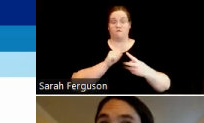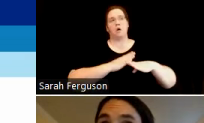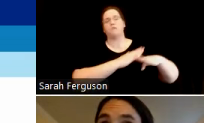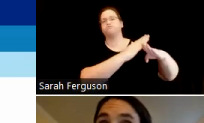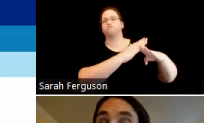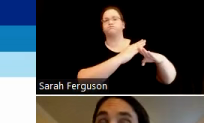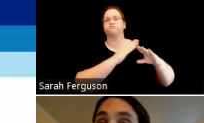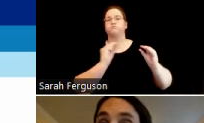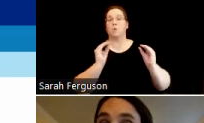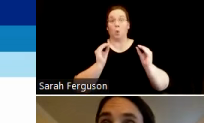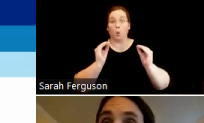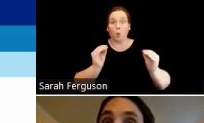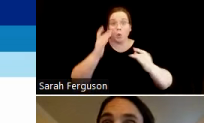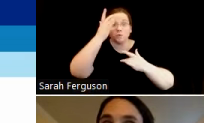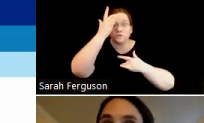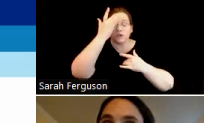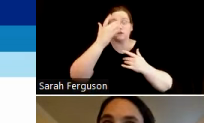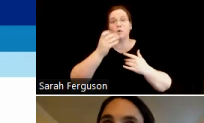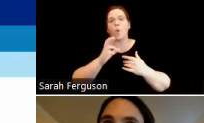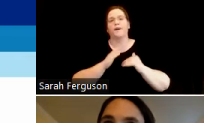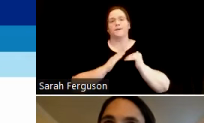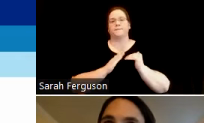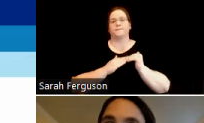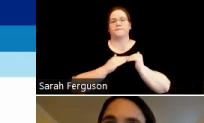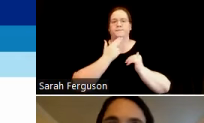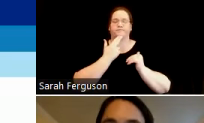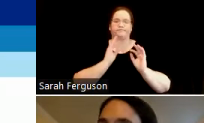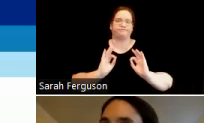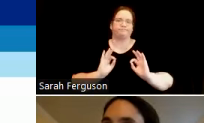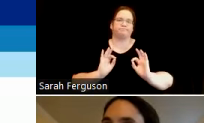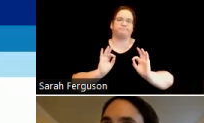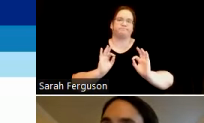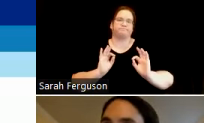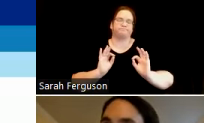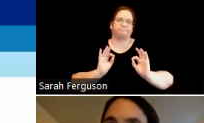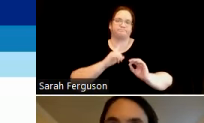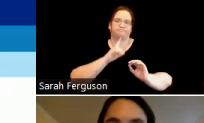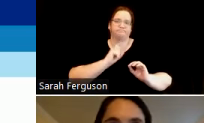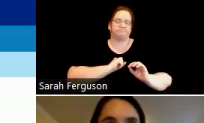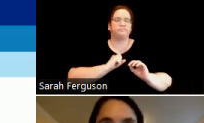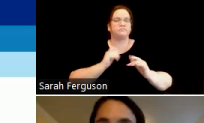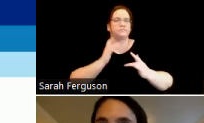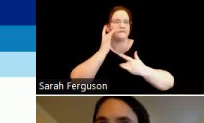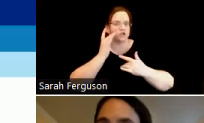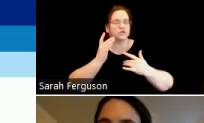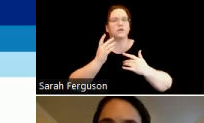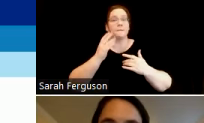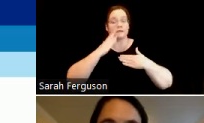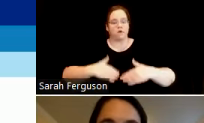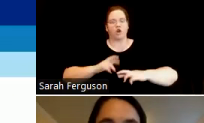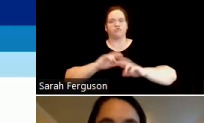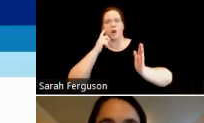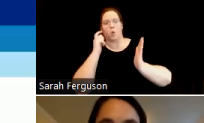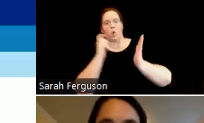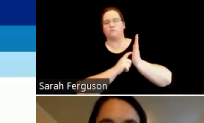mild infection because your immune system is primed, prepped, and ready. Next slide,